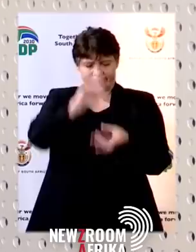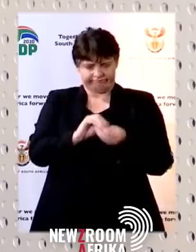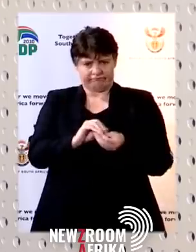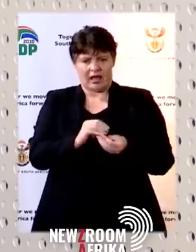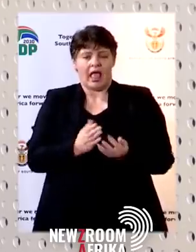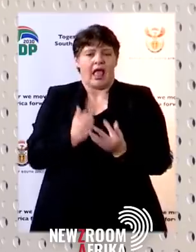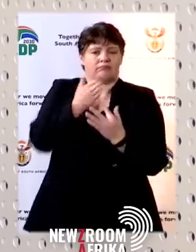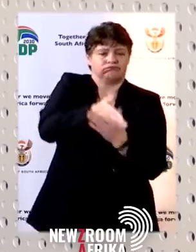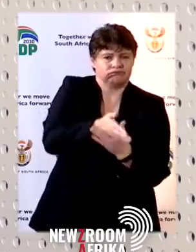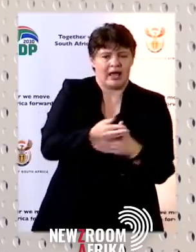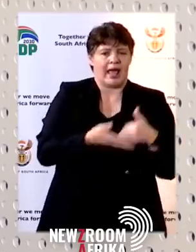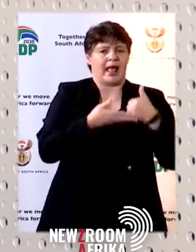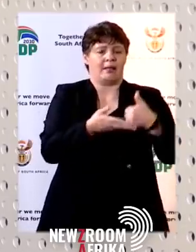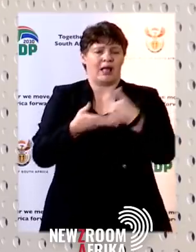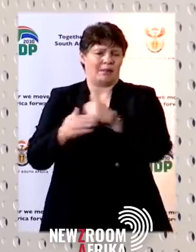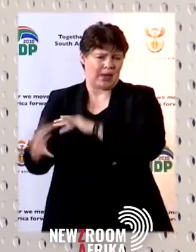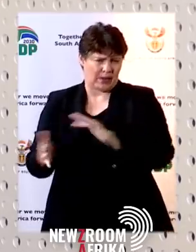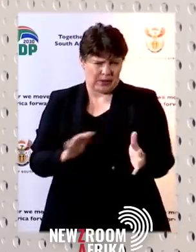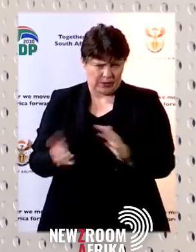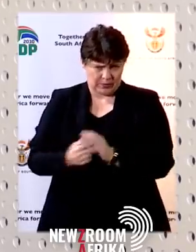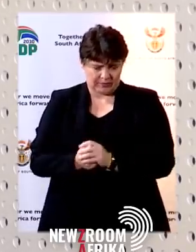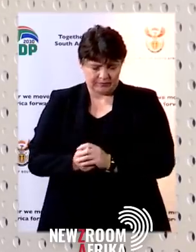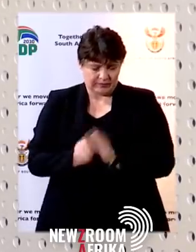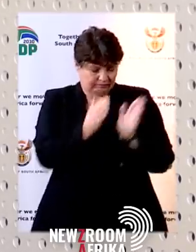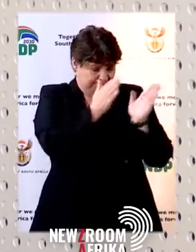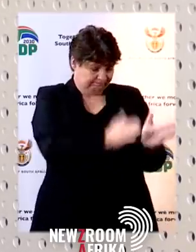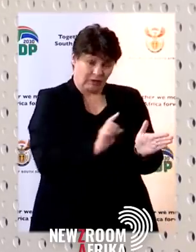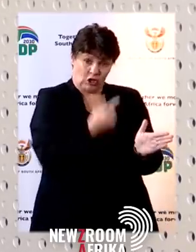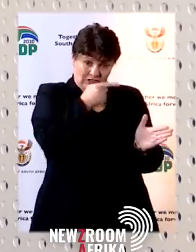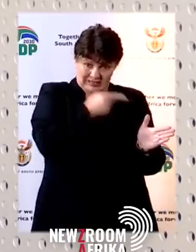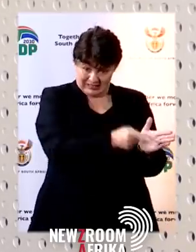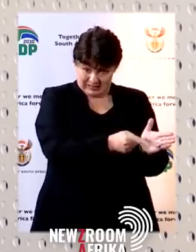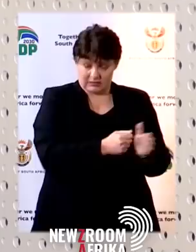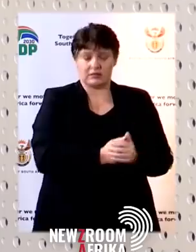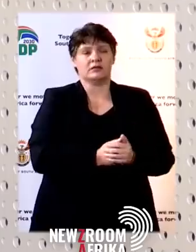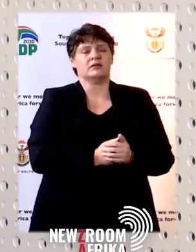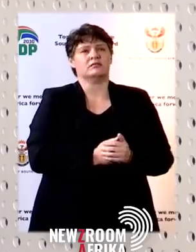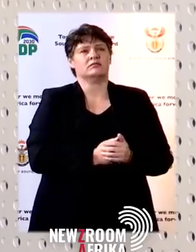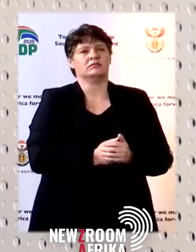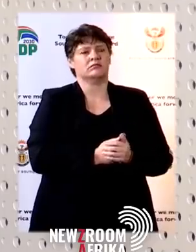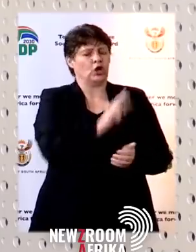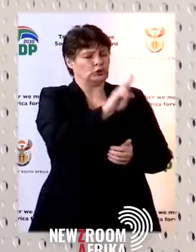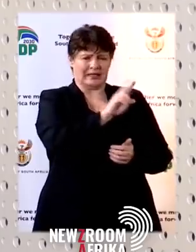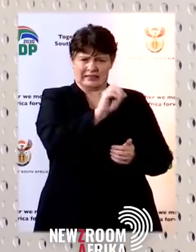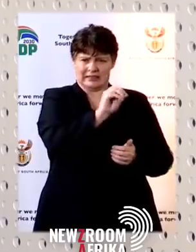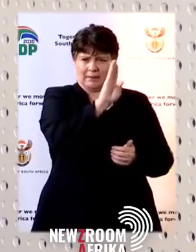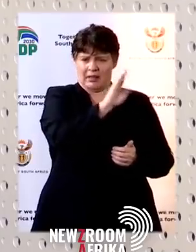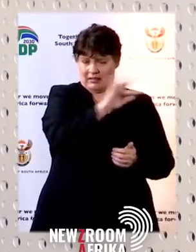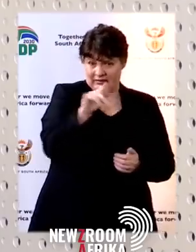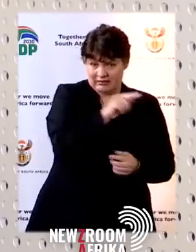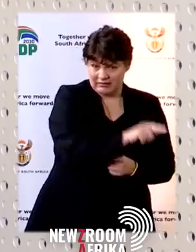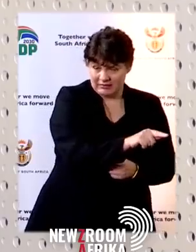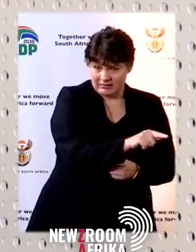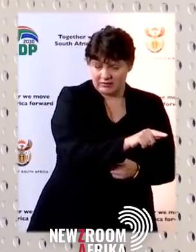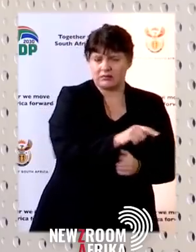interventions. Under the first part of the package, we are setting aside an amount of 20 billion rand to be